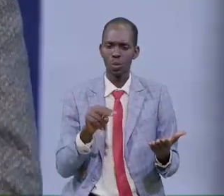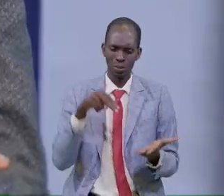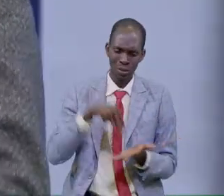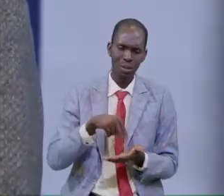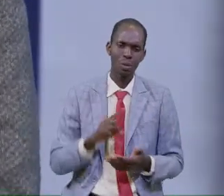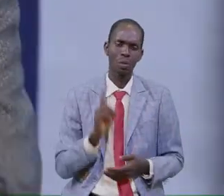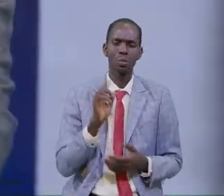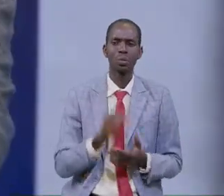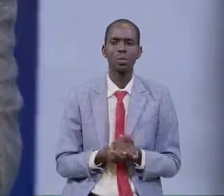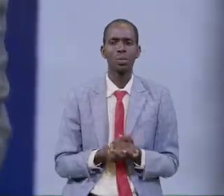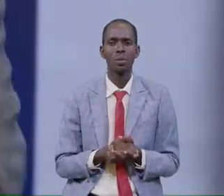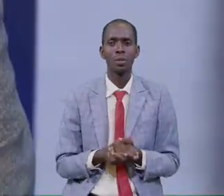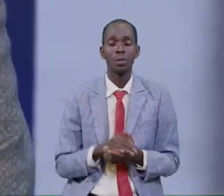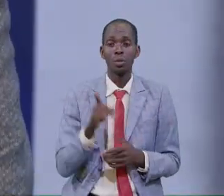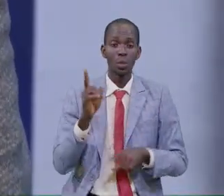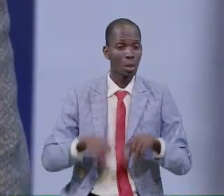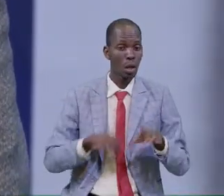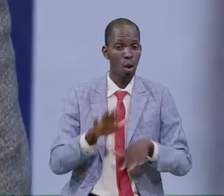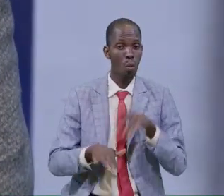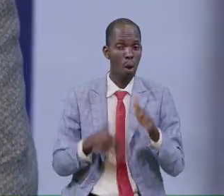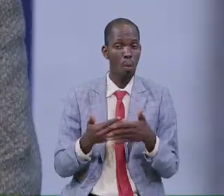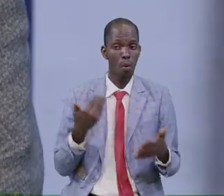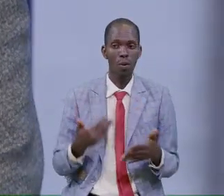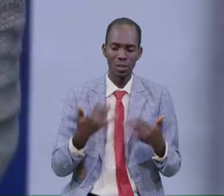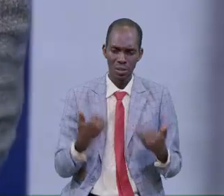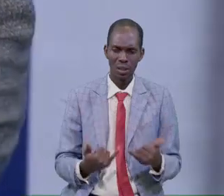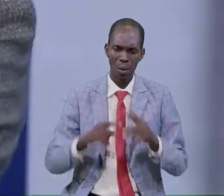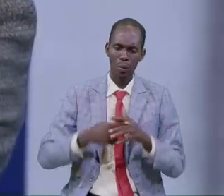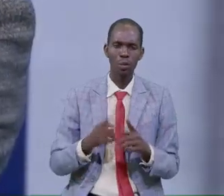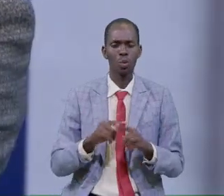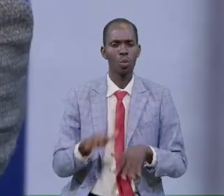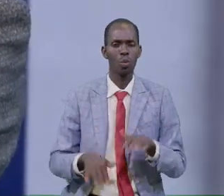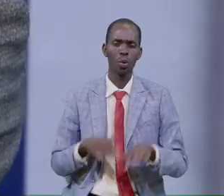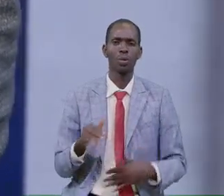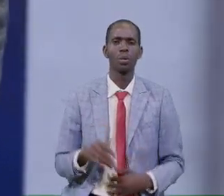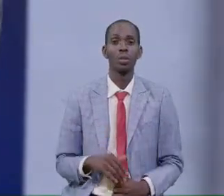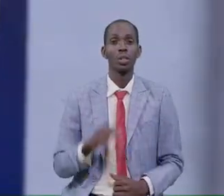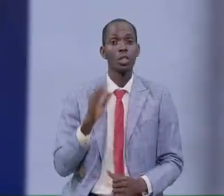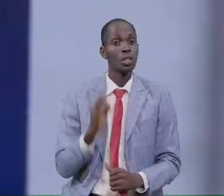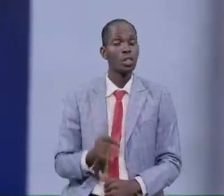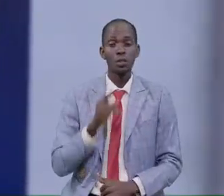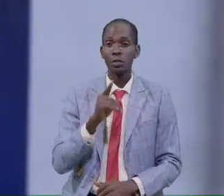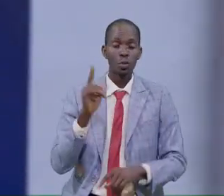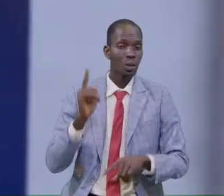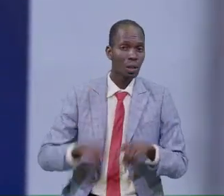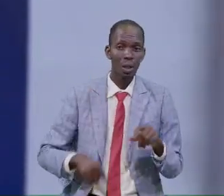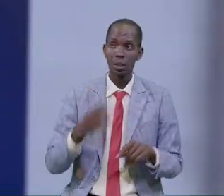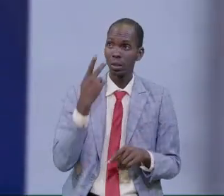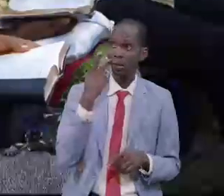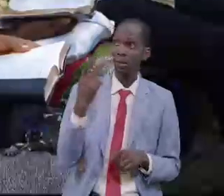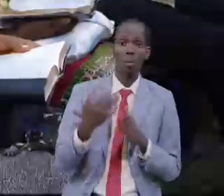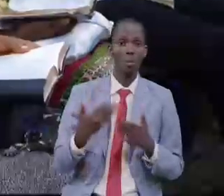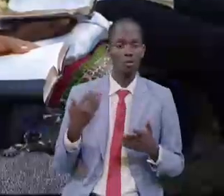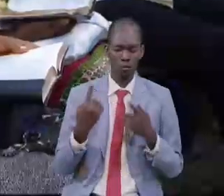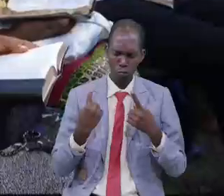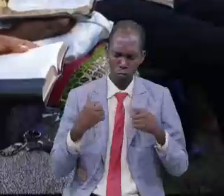not walk before, you walk. If you could not see before, you look and you see.